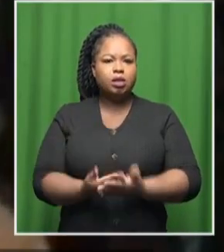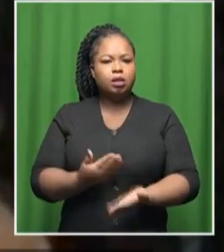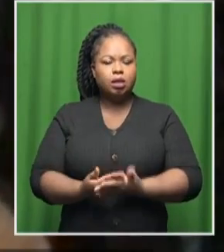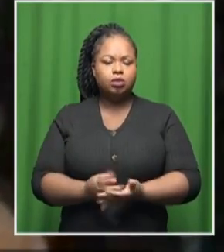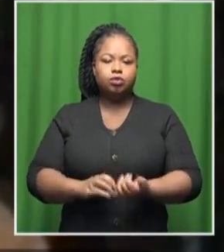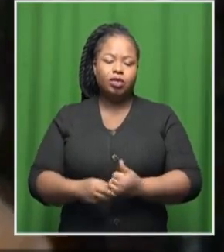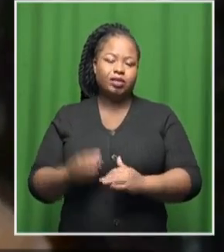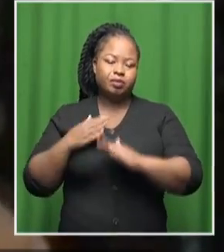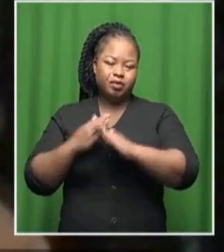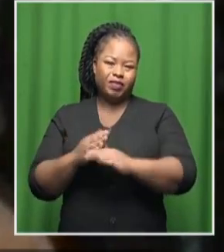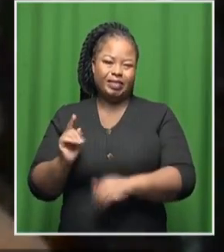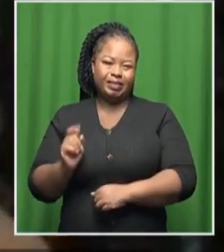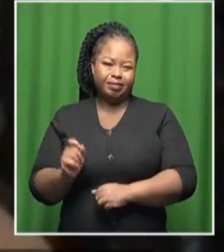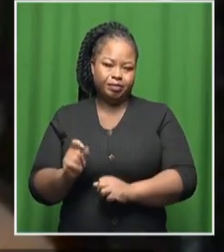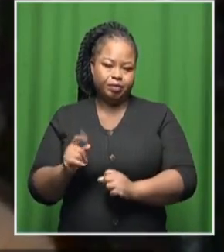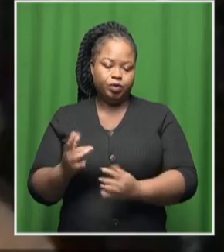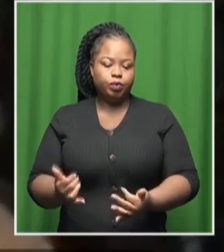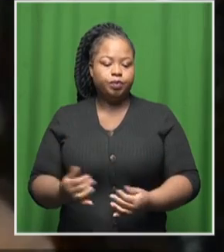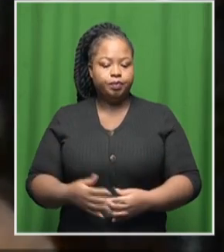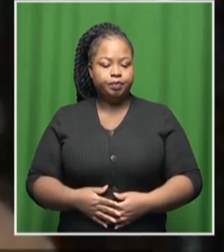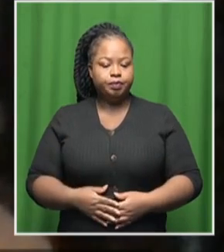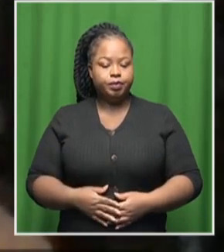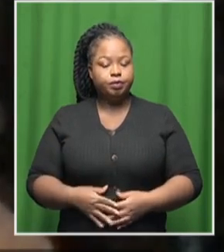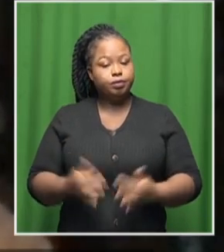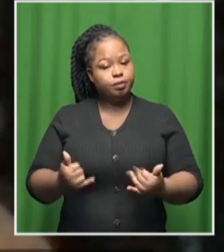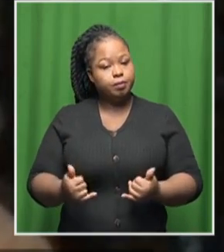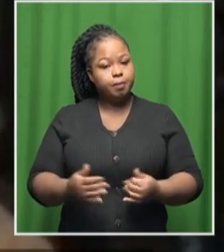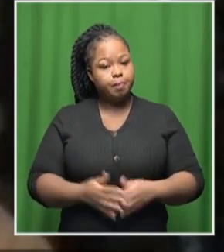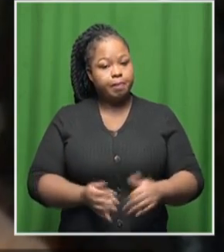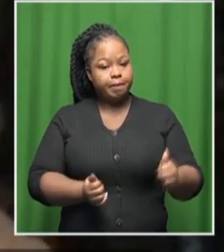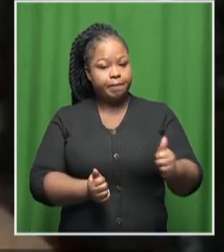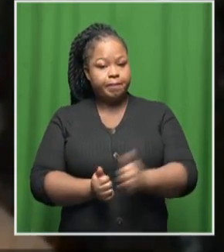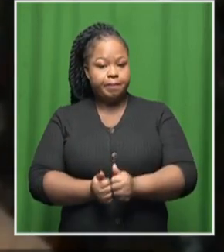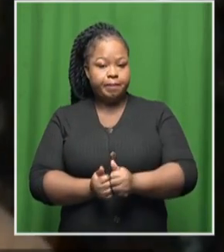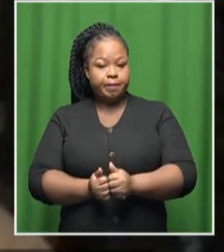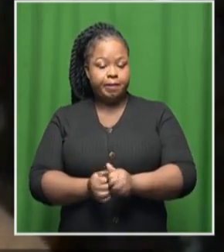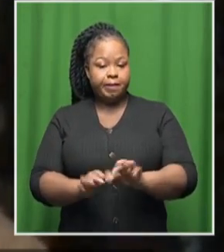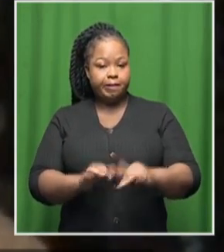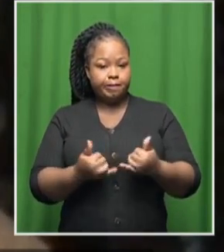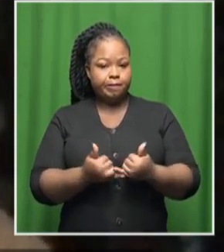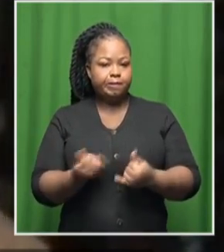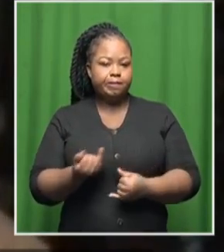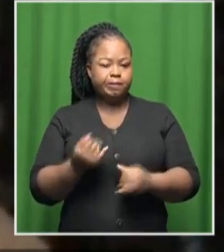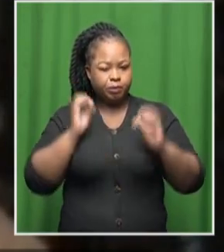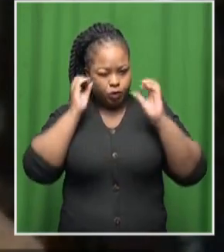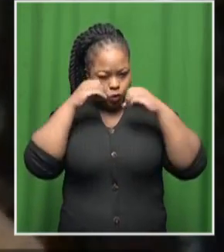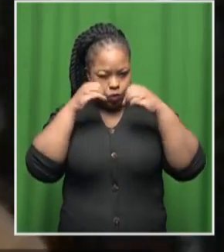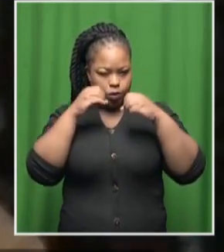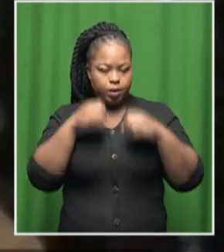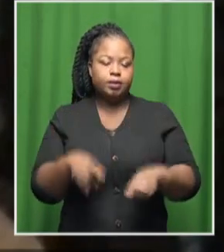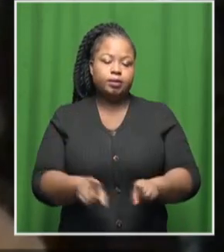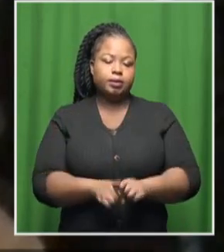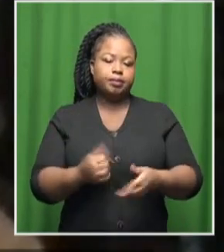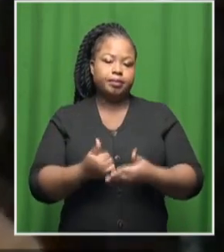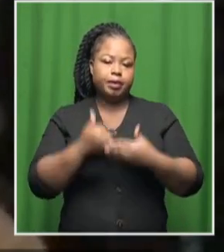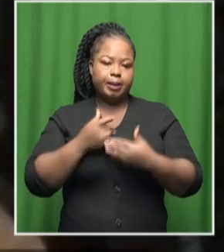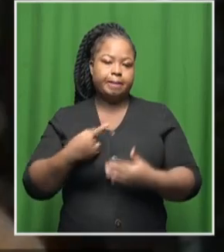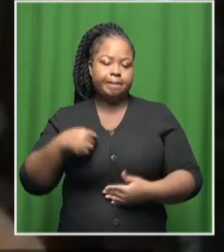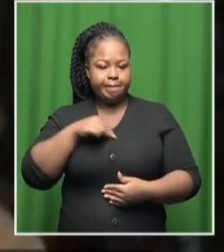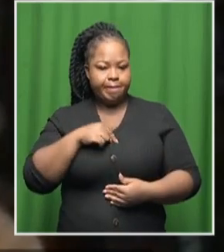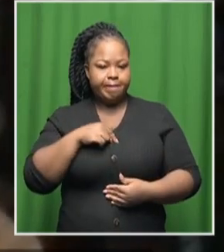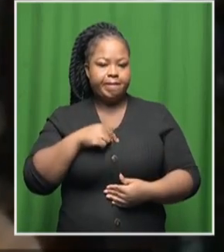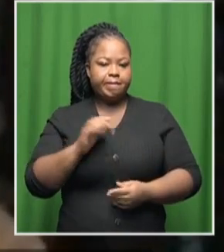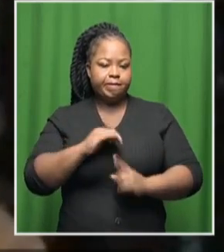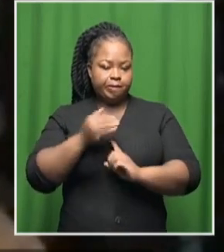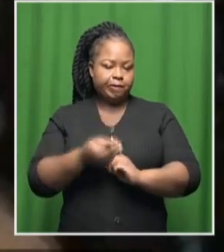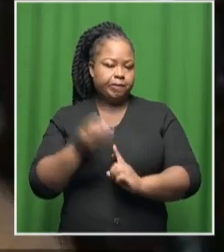prevent ourselves from those kind of things. So partnering with a partner or a company like Google has also helped us to actually